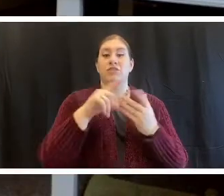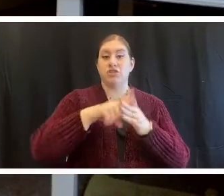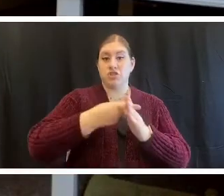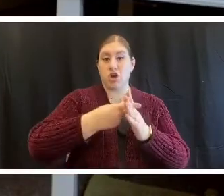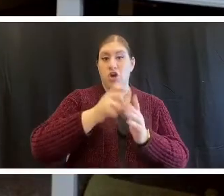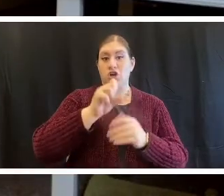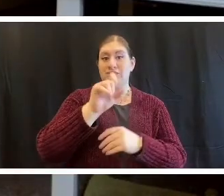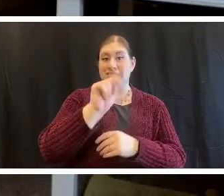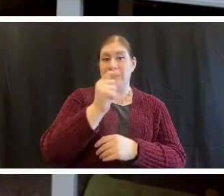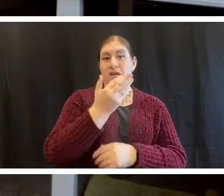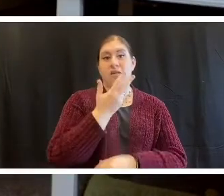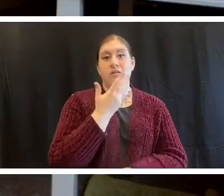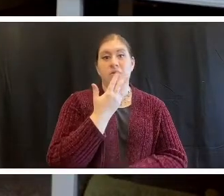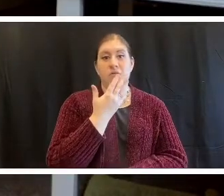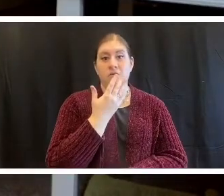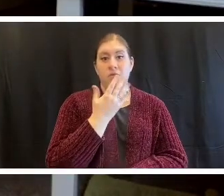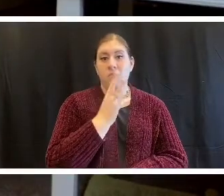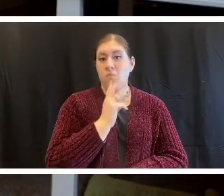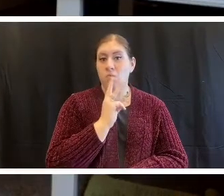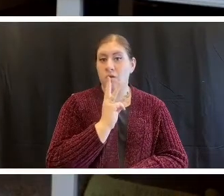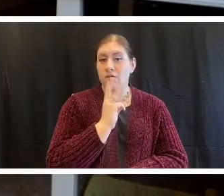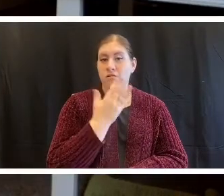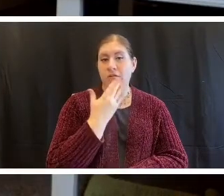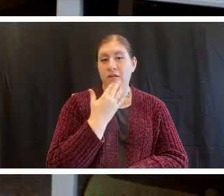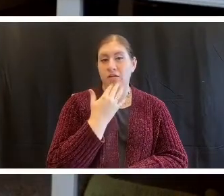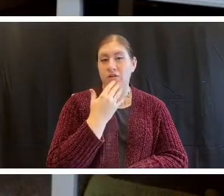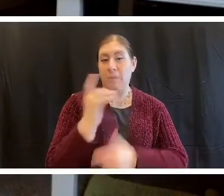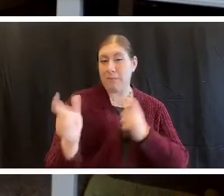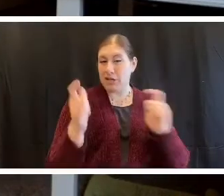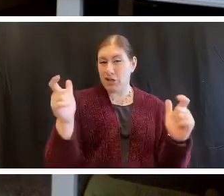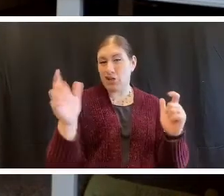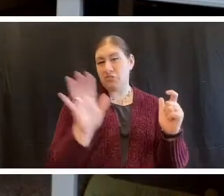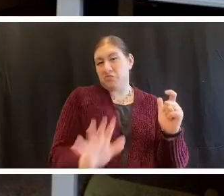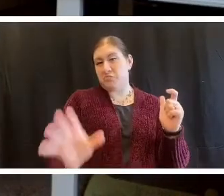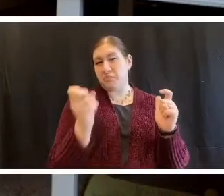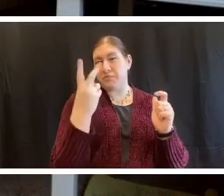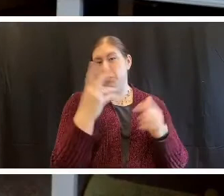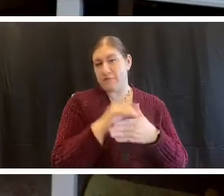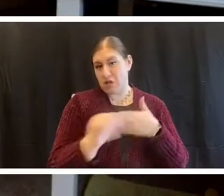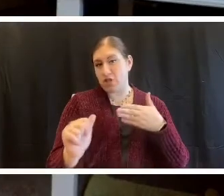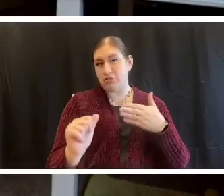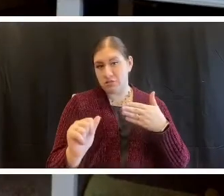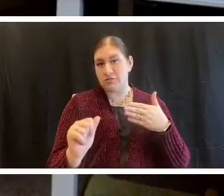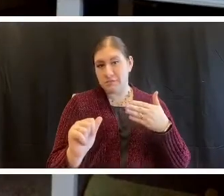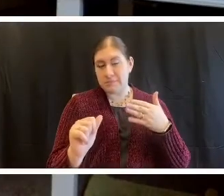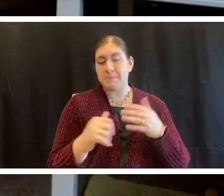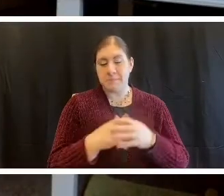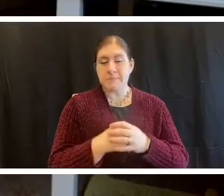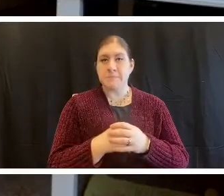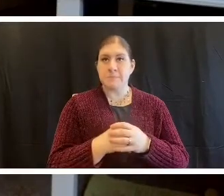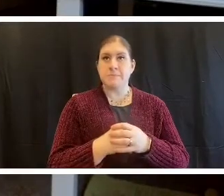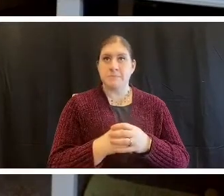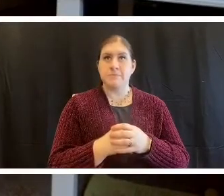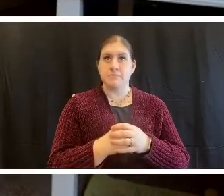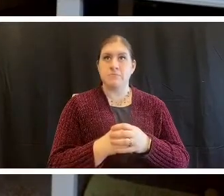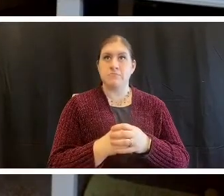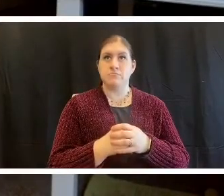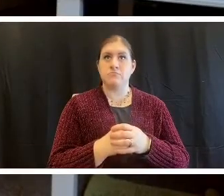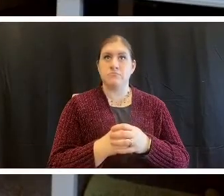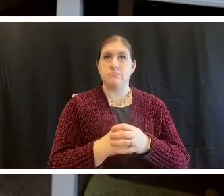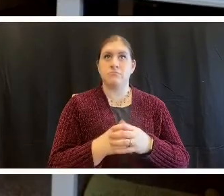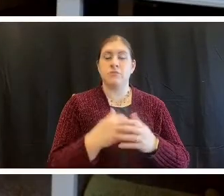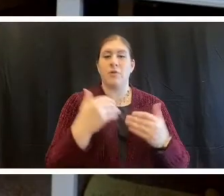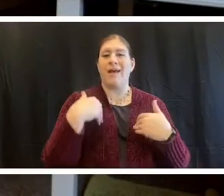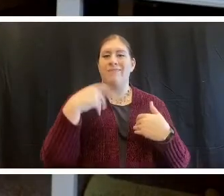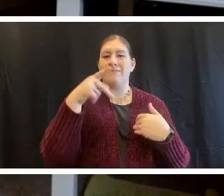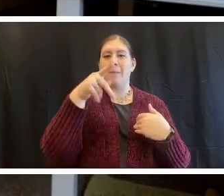of watercolors, which is about, the bigger set is about $12. And then there are